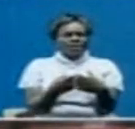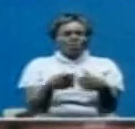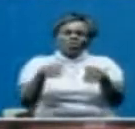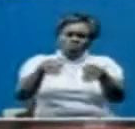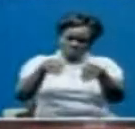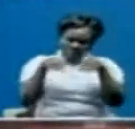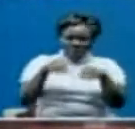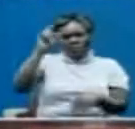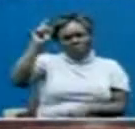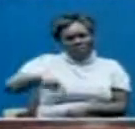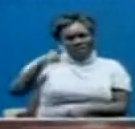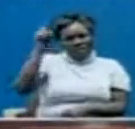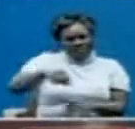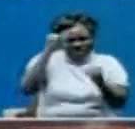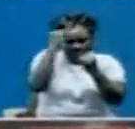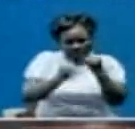wait to the end of